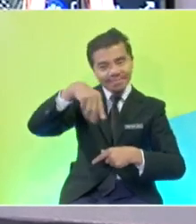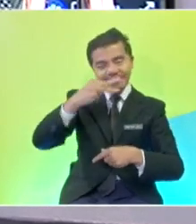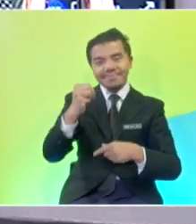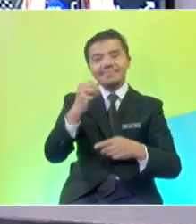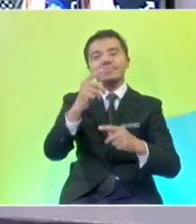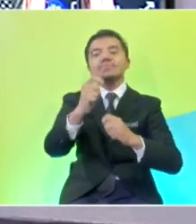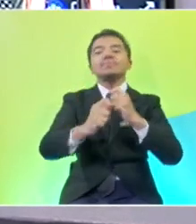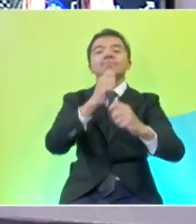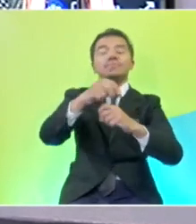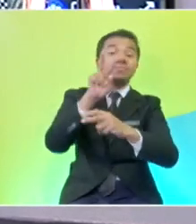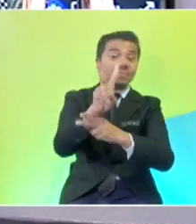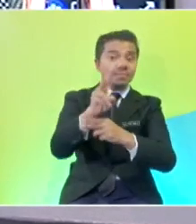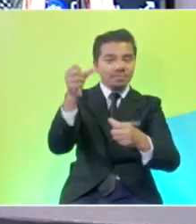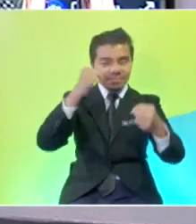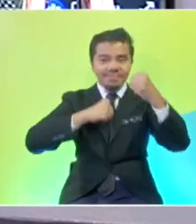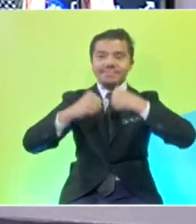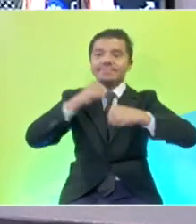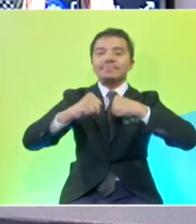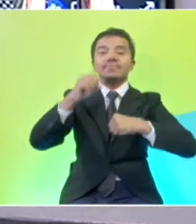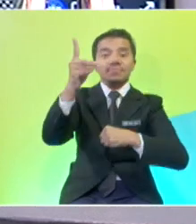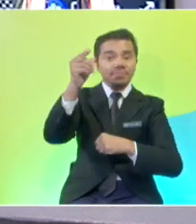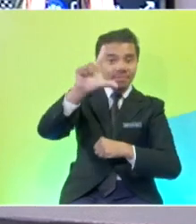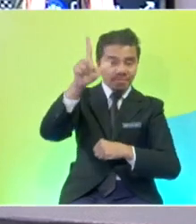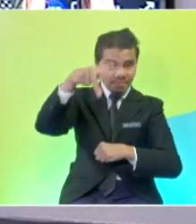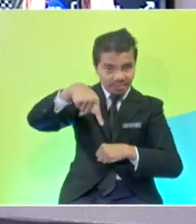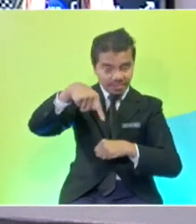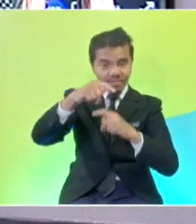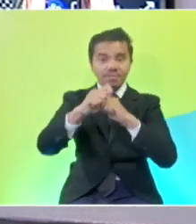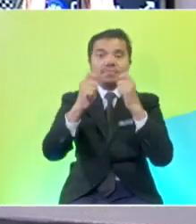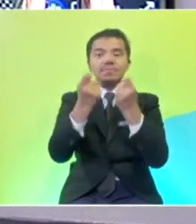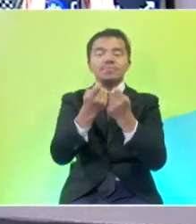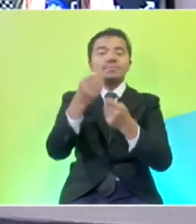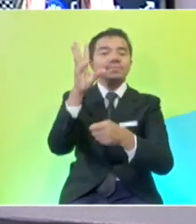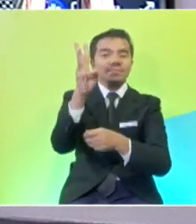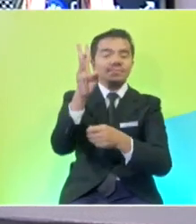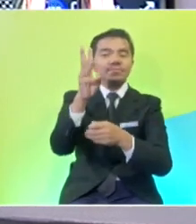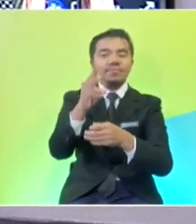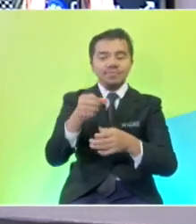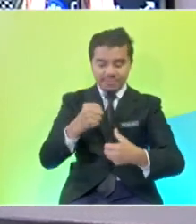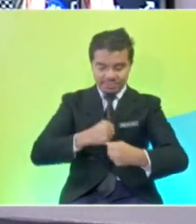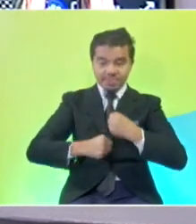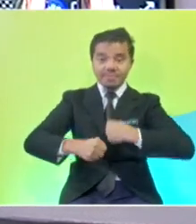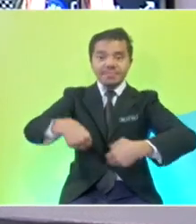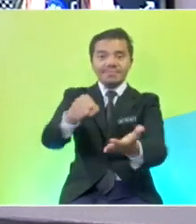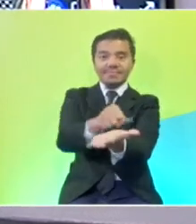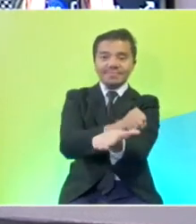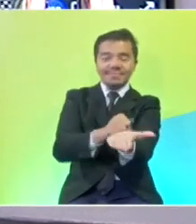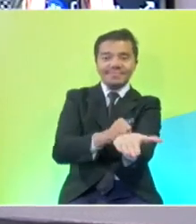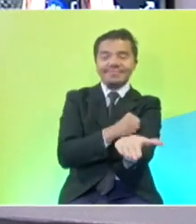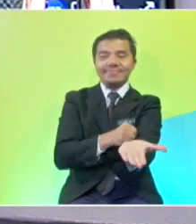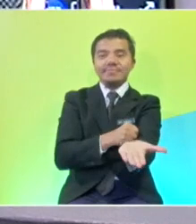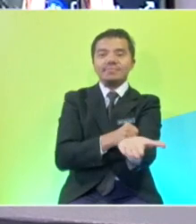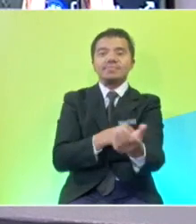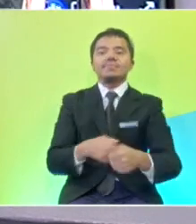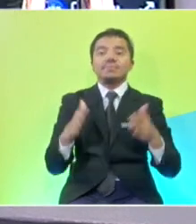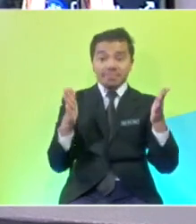Devi for today's Science DLP lesson on the nervous system. Alright teacher, so